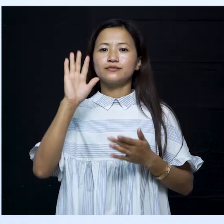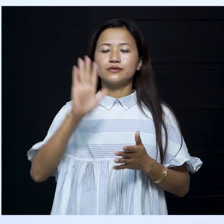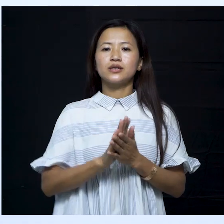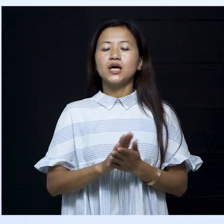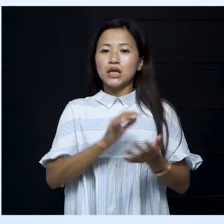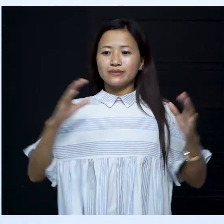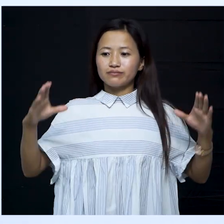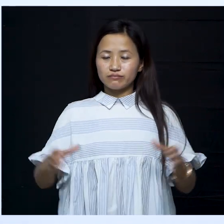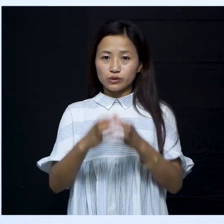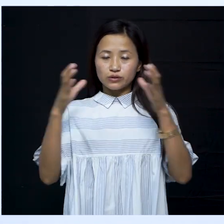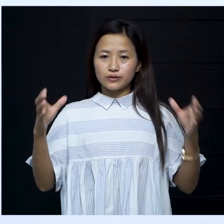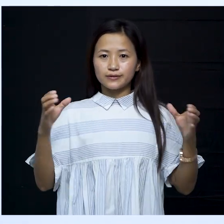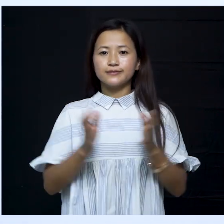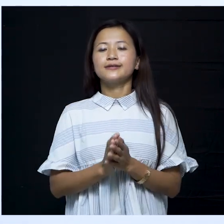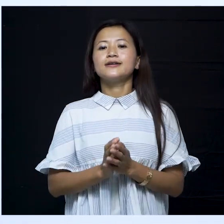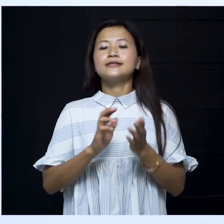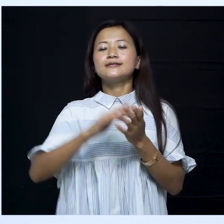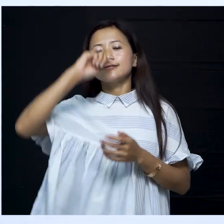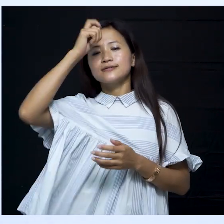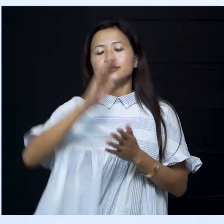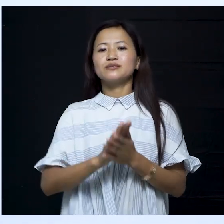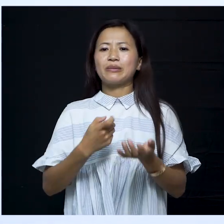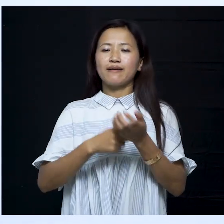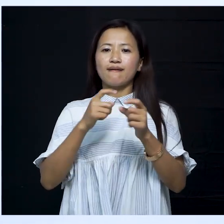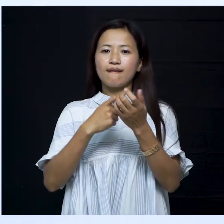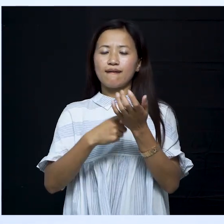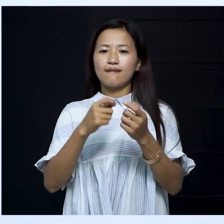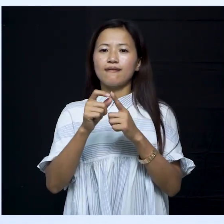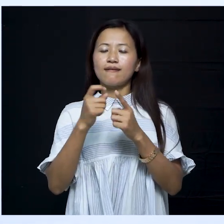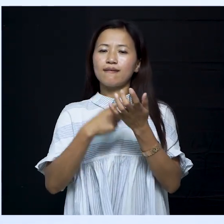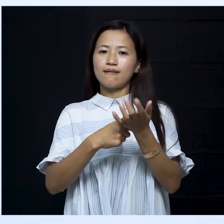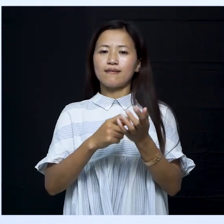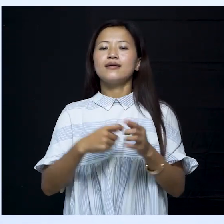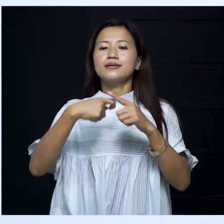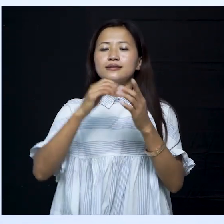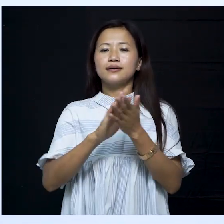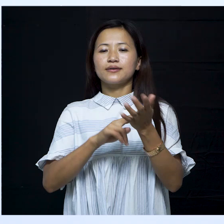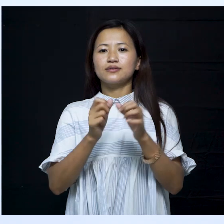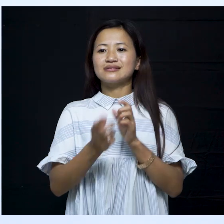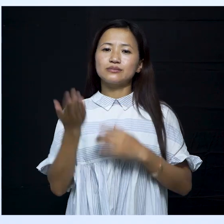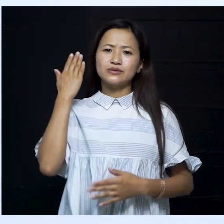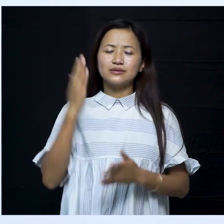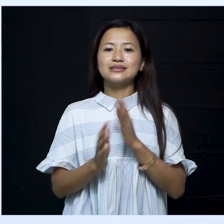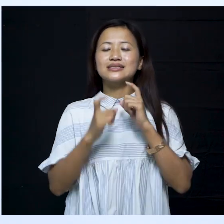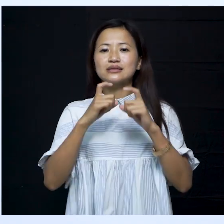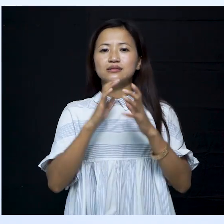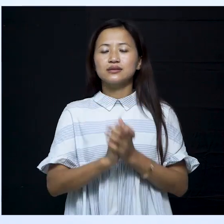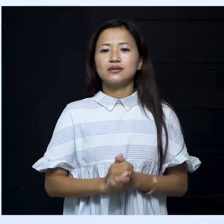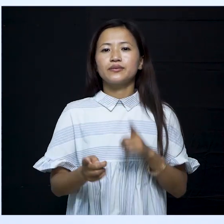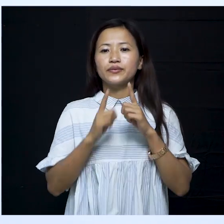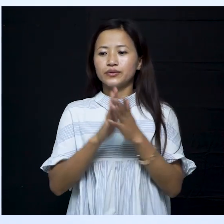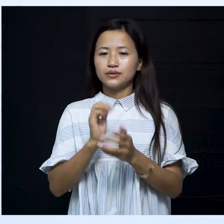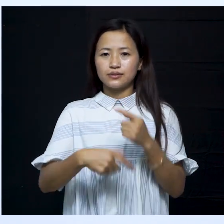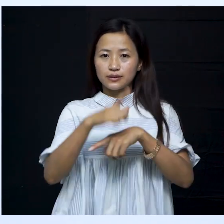Toasted English by R.K. Narayan. And remember, in our previous class, we have discussed a little bit about the confusing things